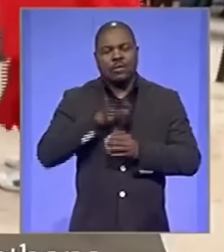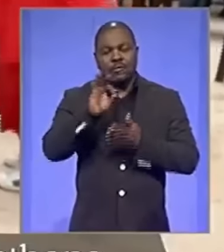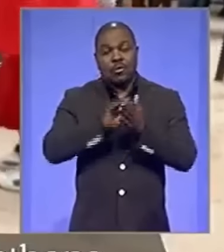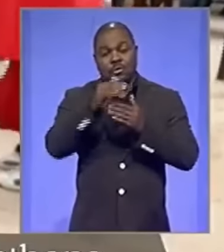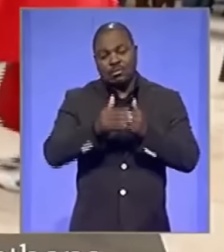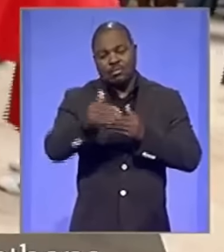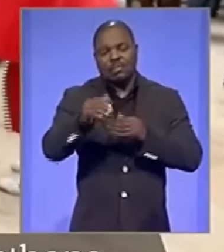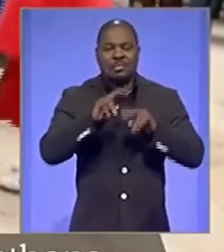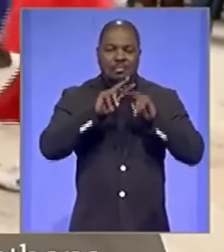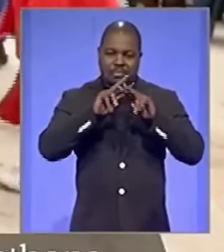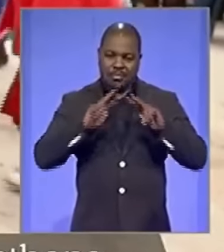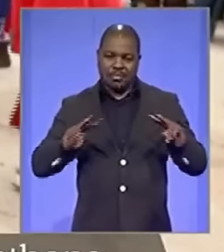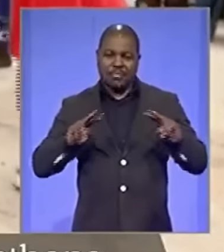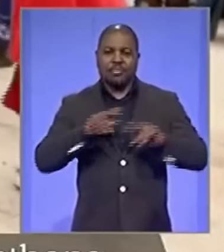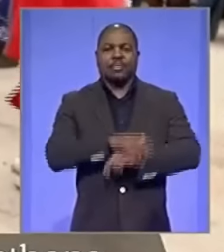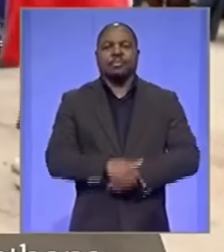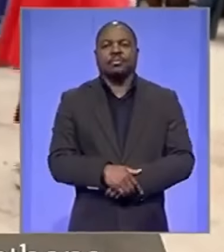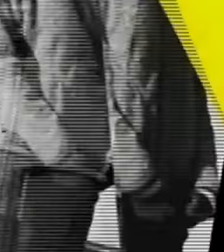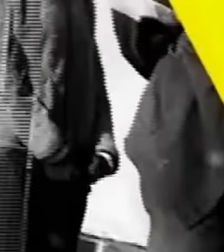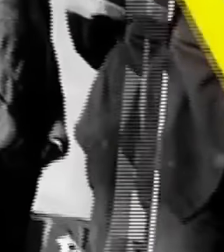lenyaga.